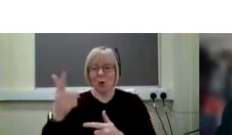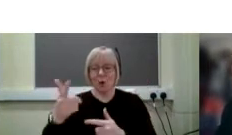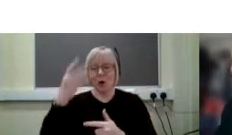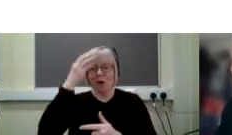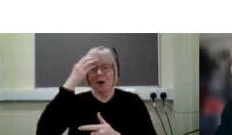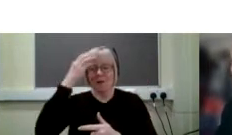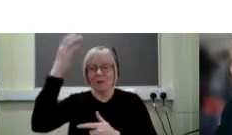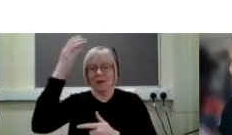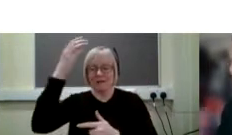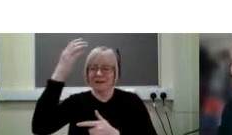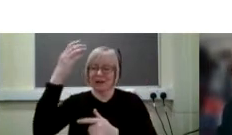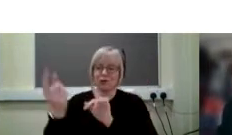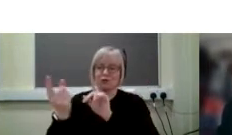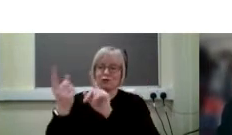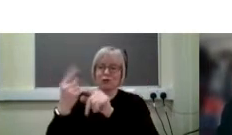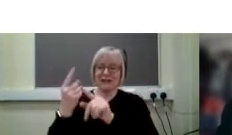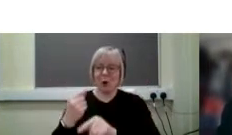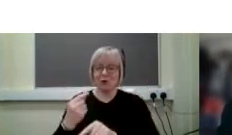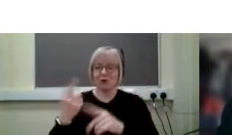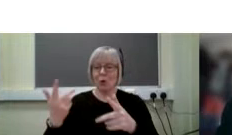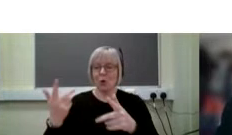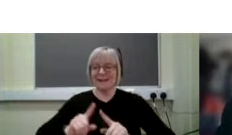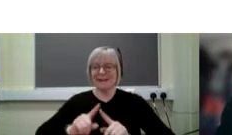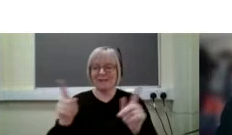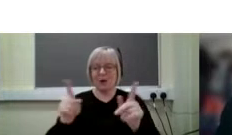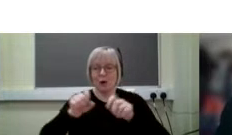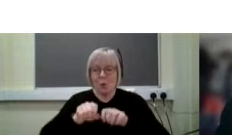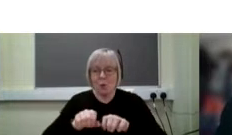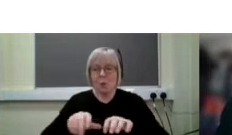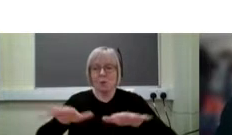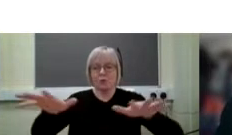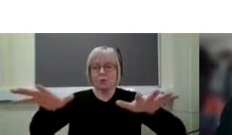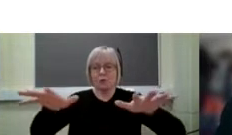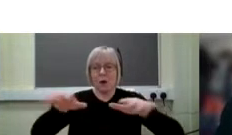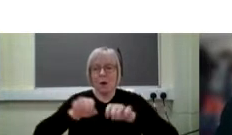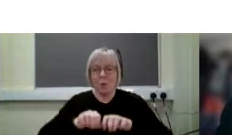whether they're in different waves of the actual